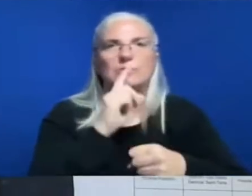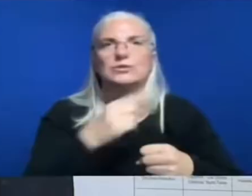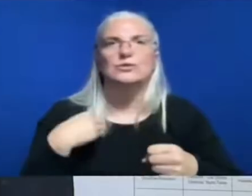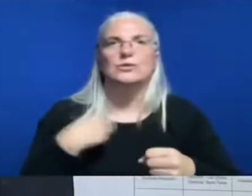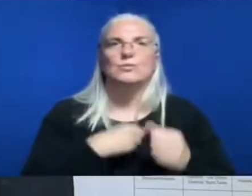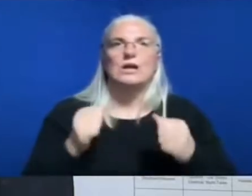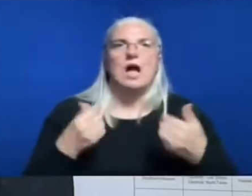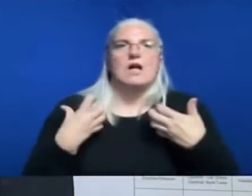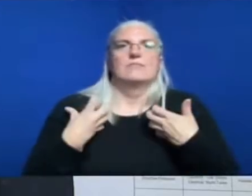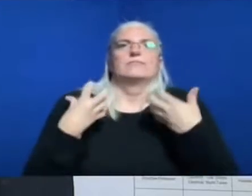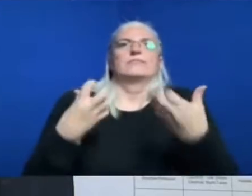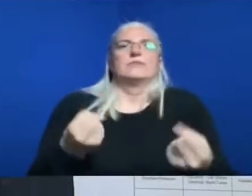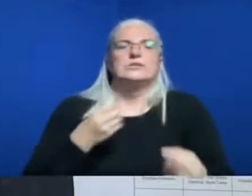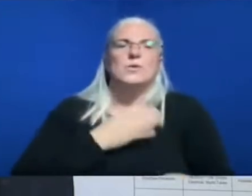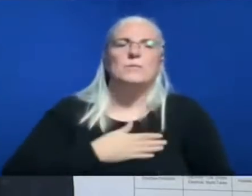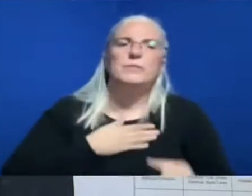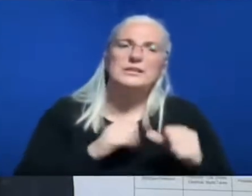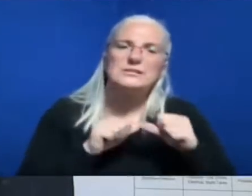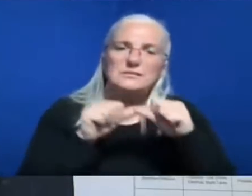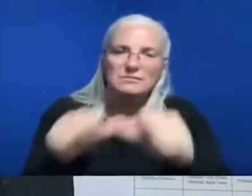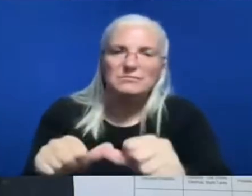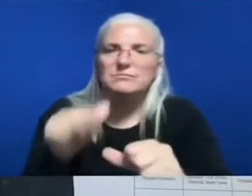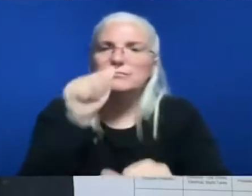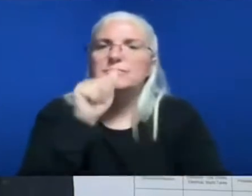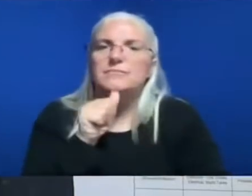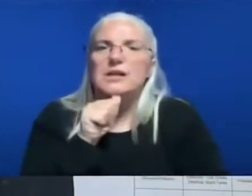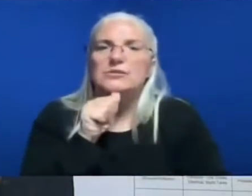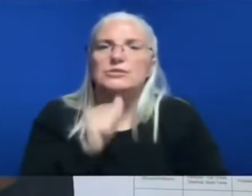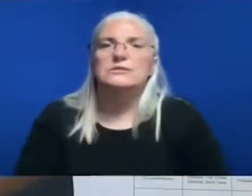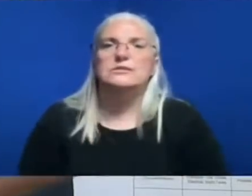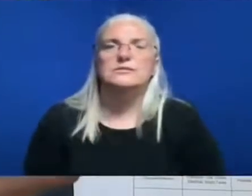patience as our cooperators are out there doing what they need to do.